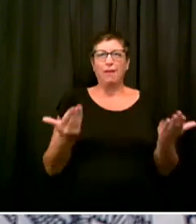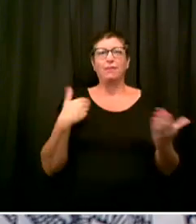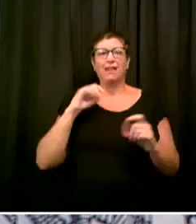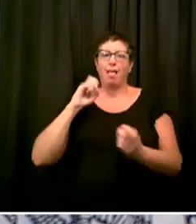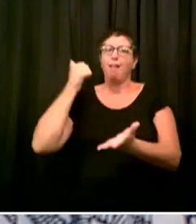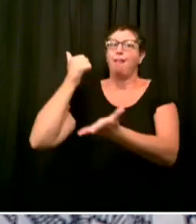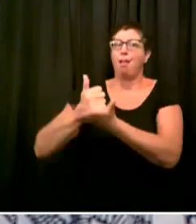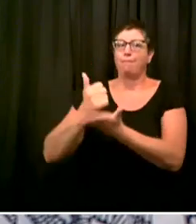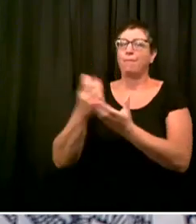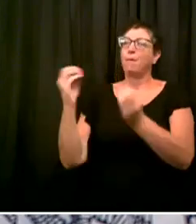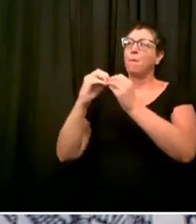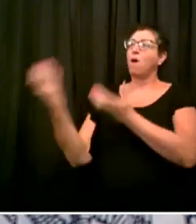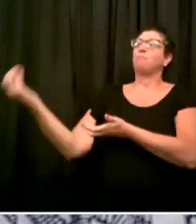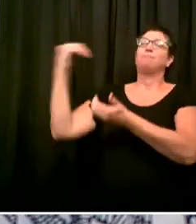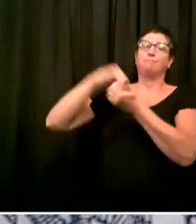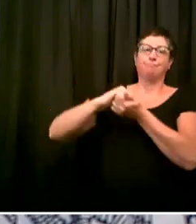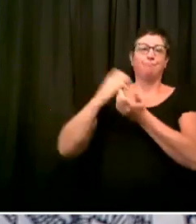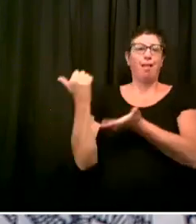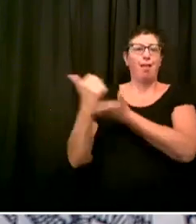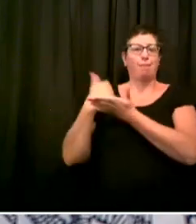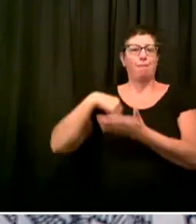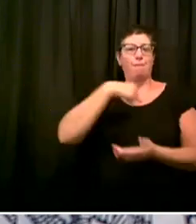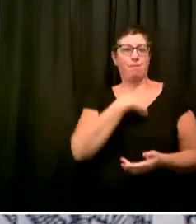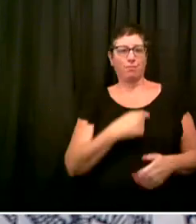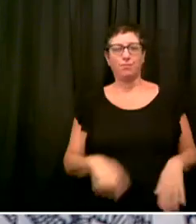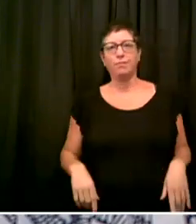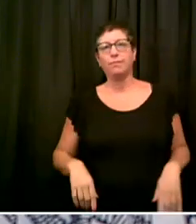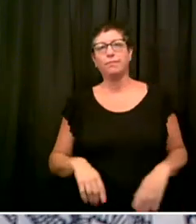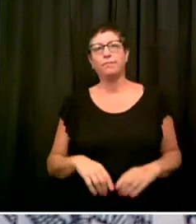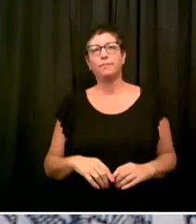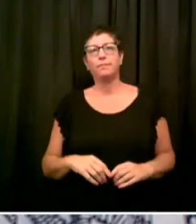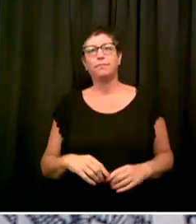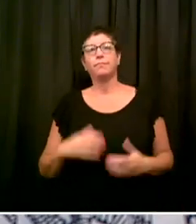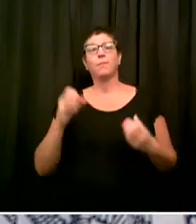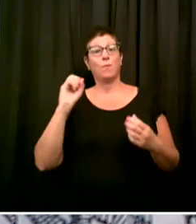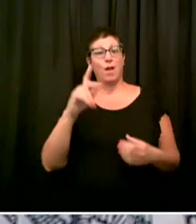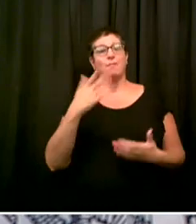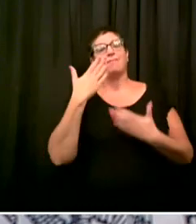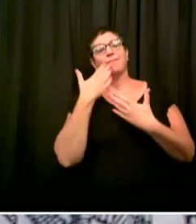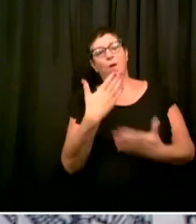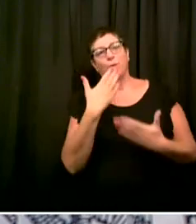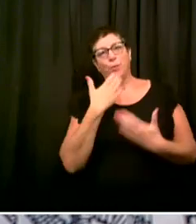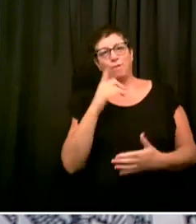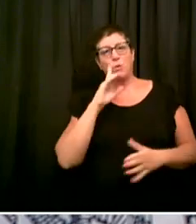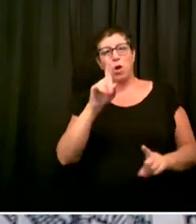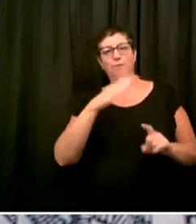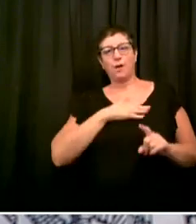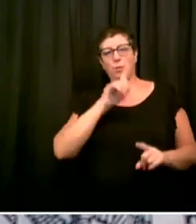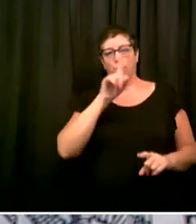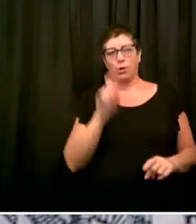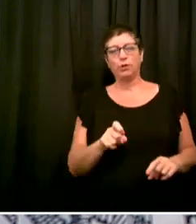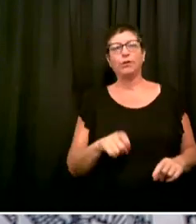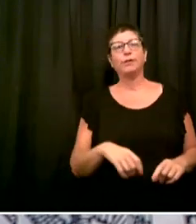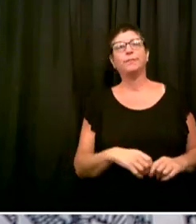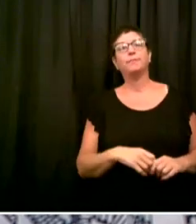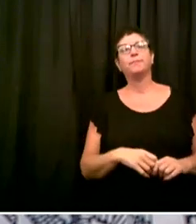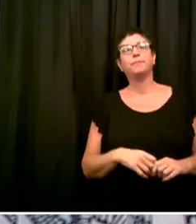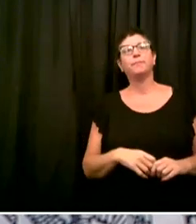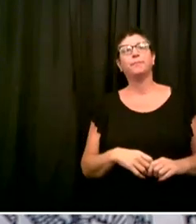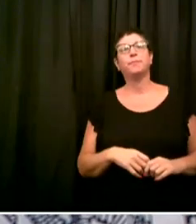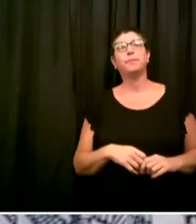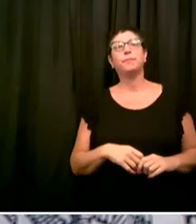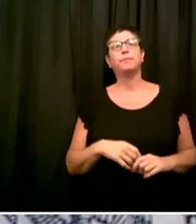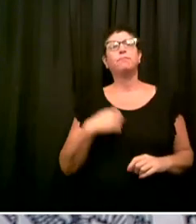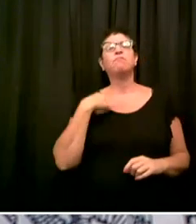Okay, thank you. On a different issue, I want to ask about some of the industries that feel like they're in a state